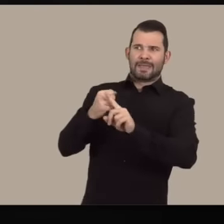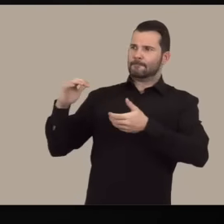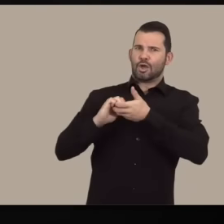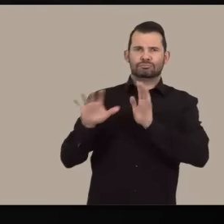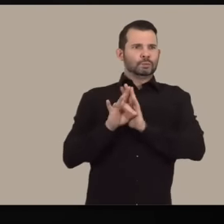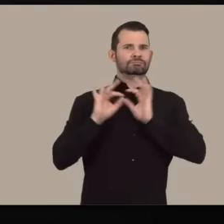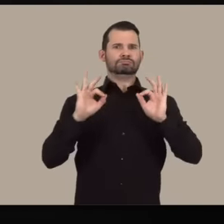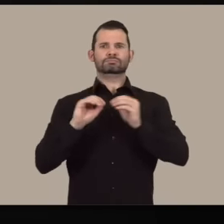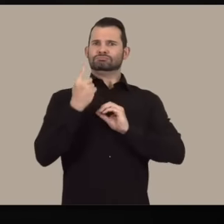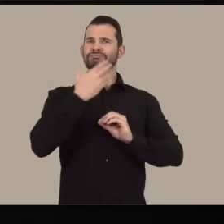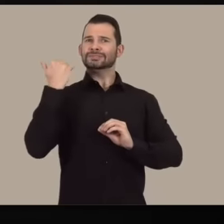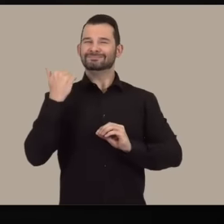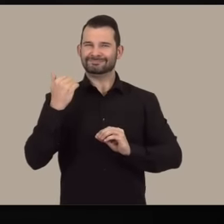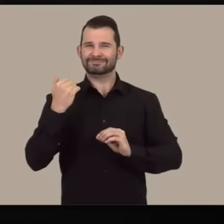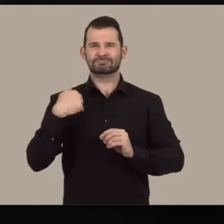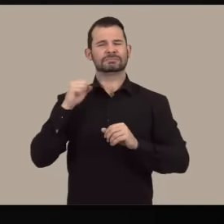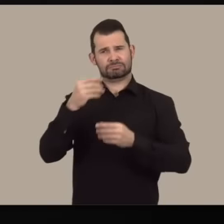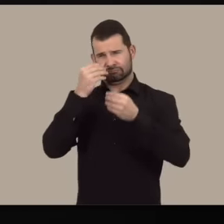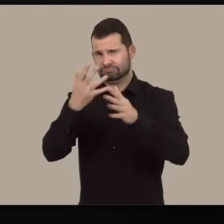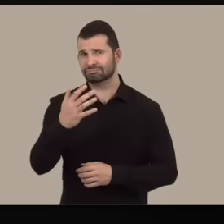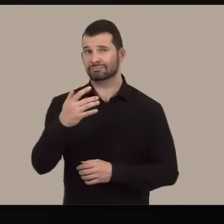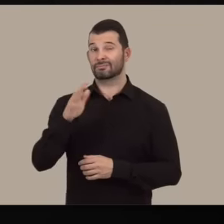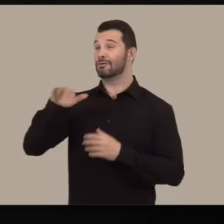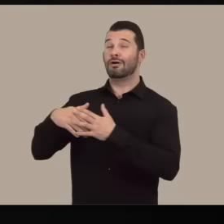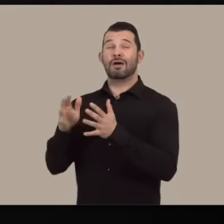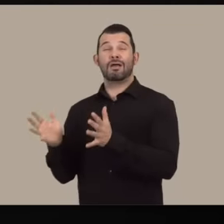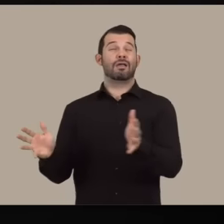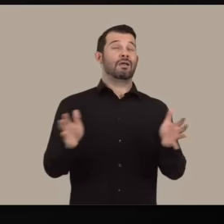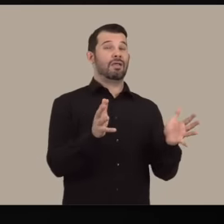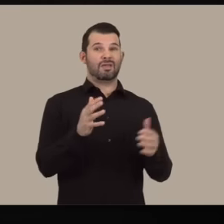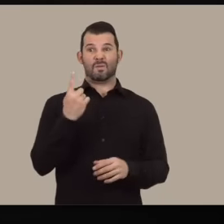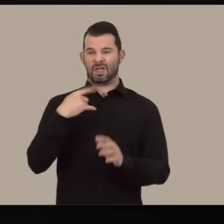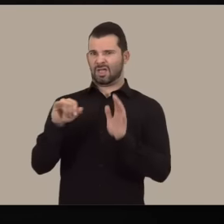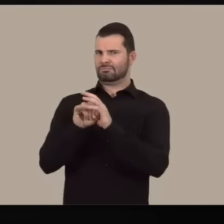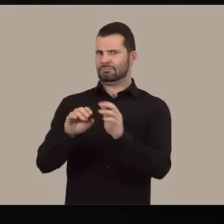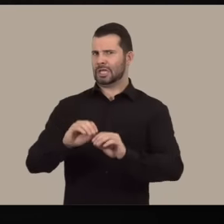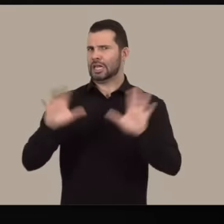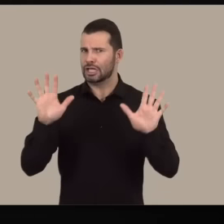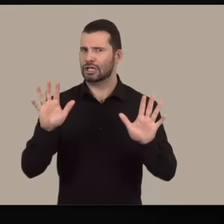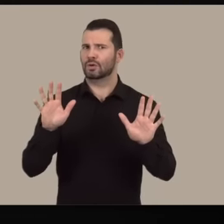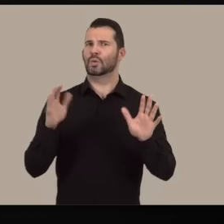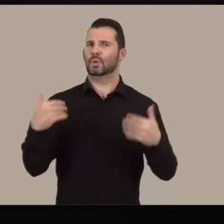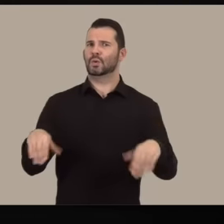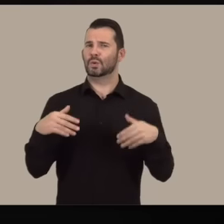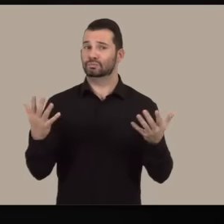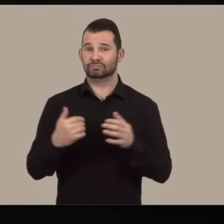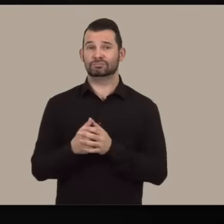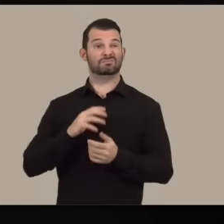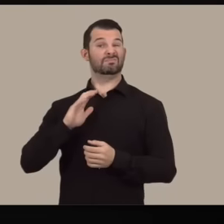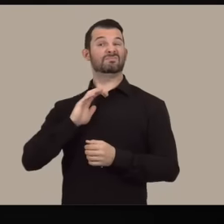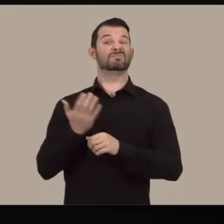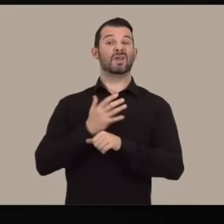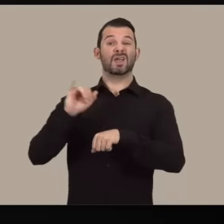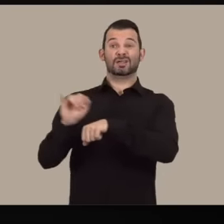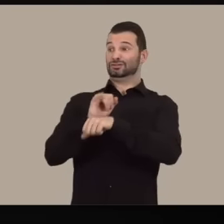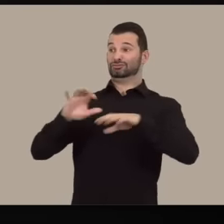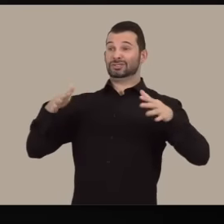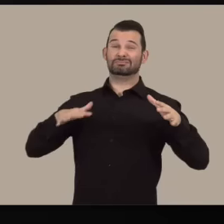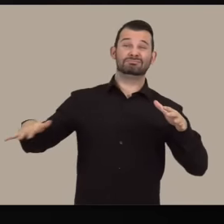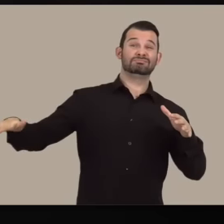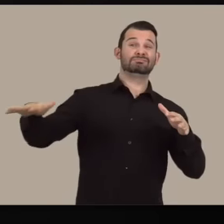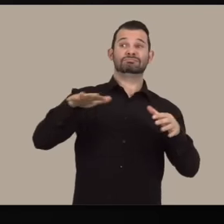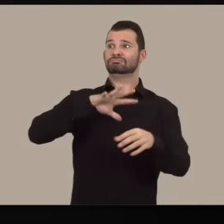choice. And I can tell you this, in all those conversations I had, one thing is clear. Our industry